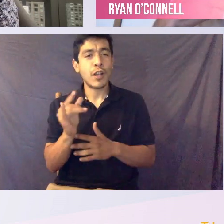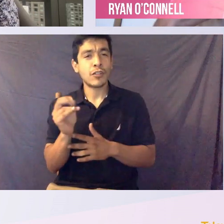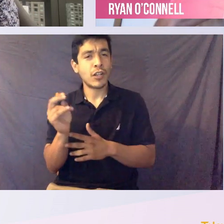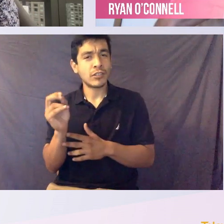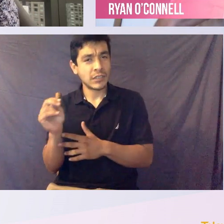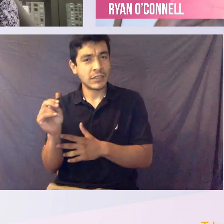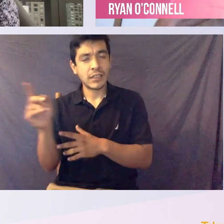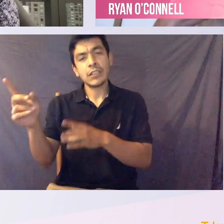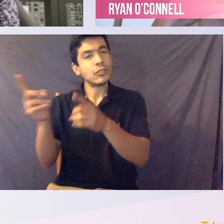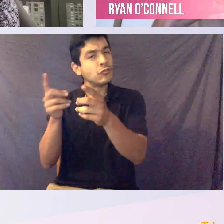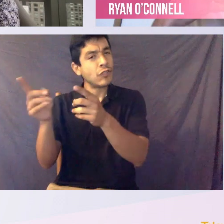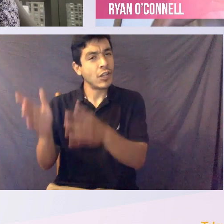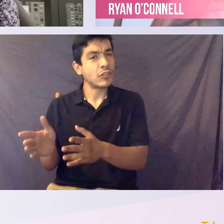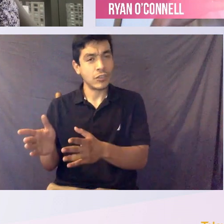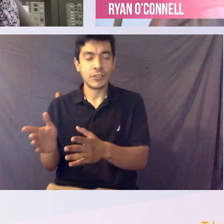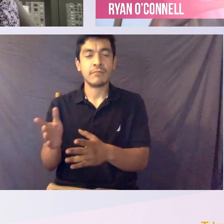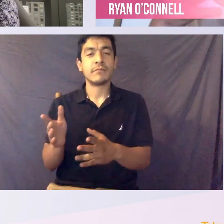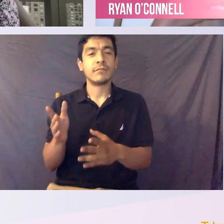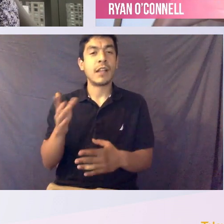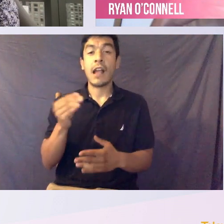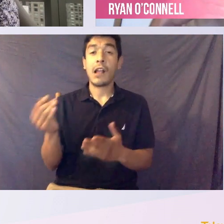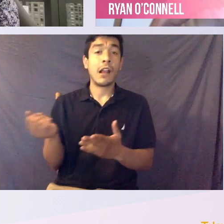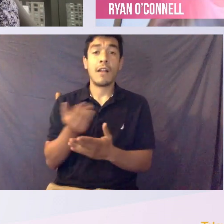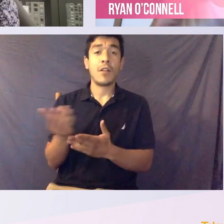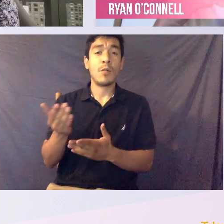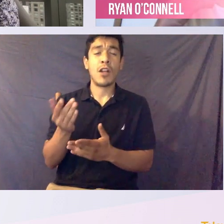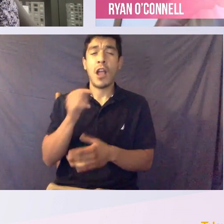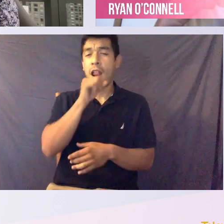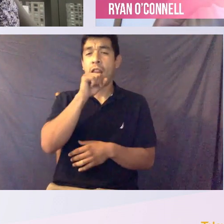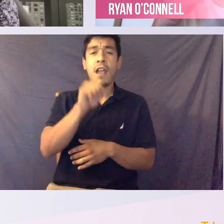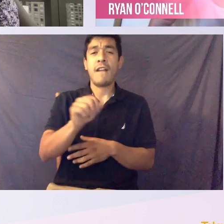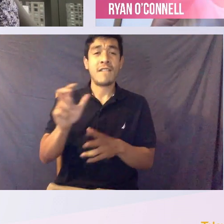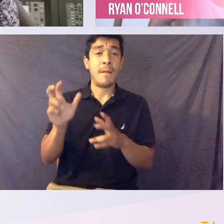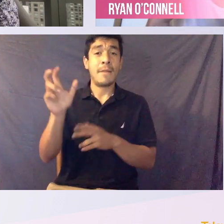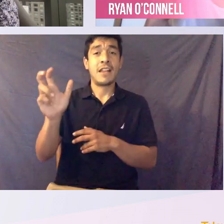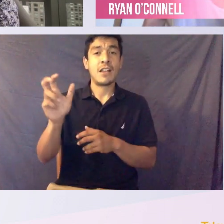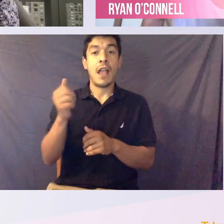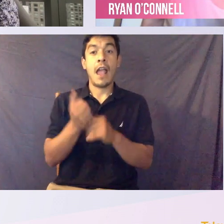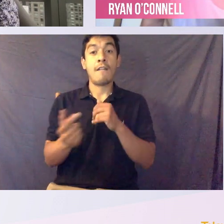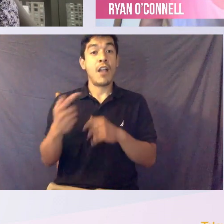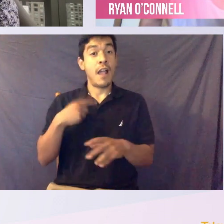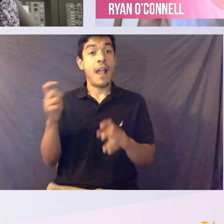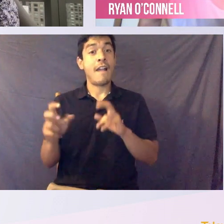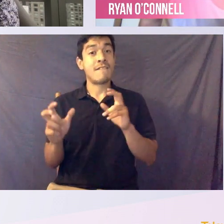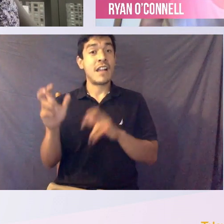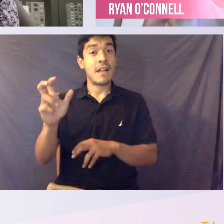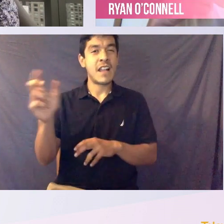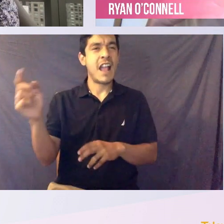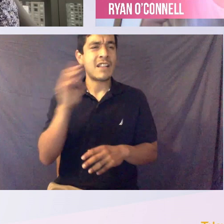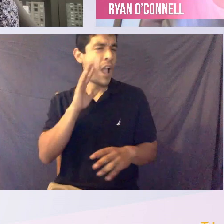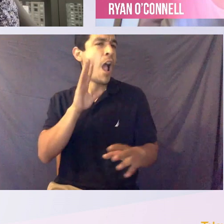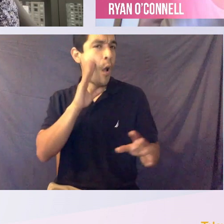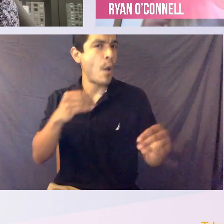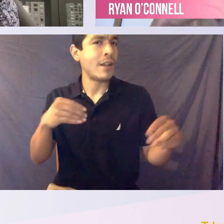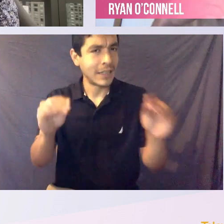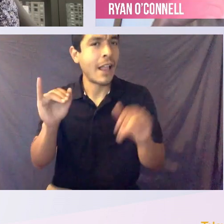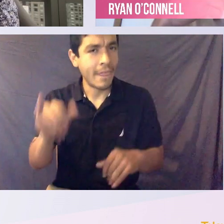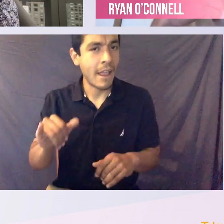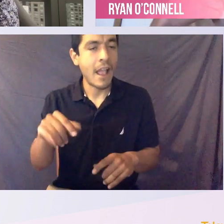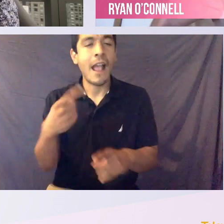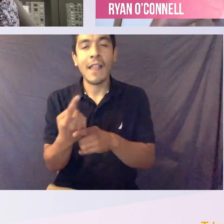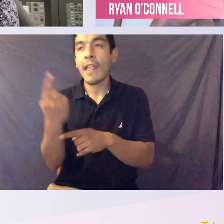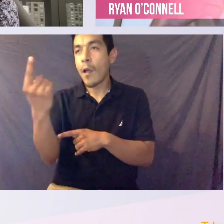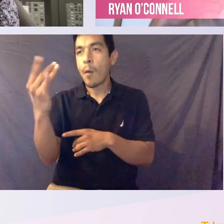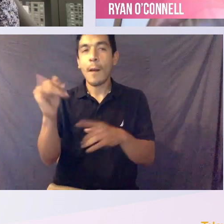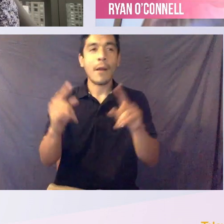director. And everyone loved the pitches. Every time we left a pitch, we're like, we're going to sell that. And then one by one, they all